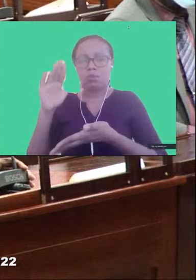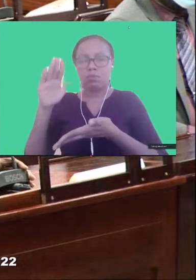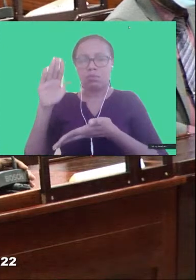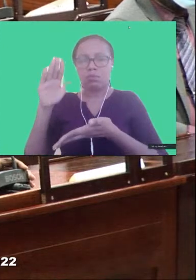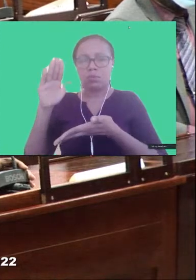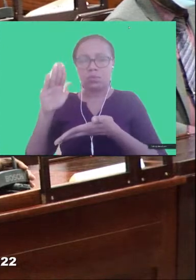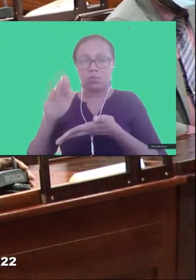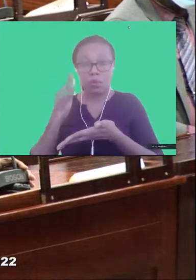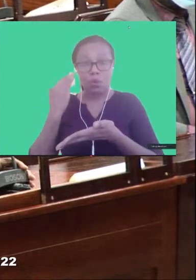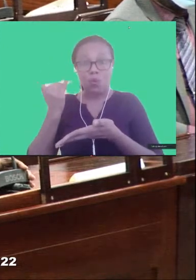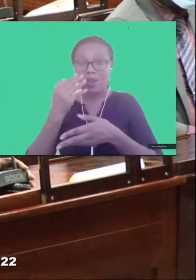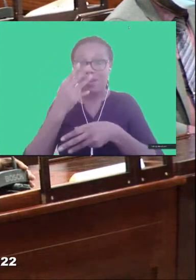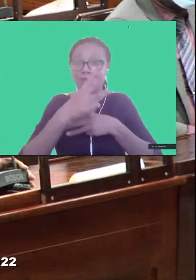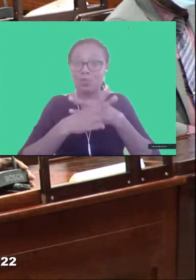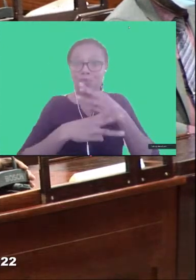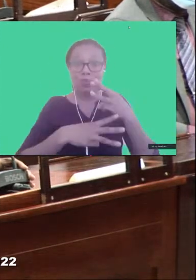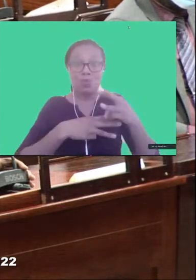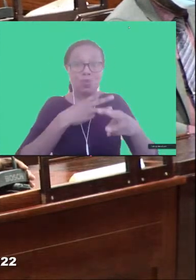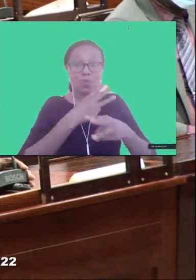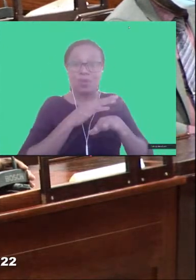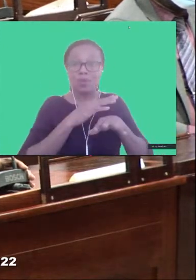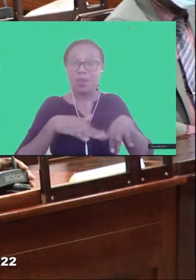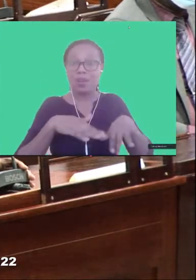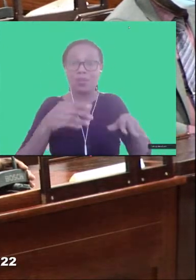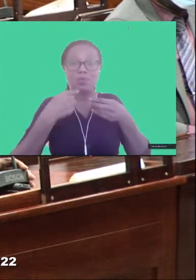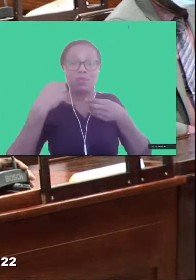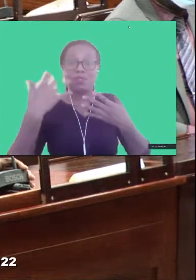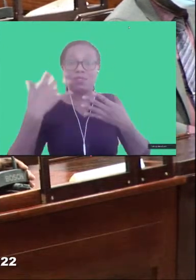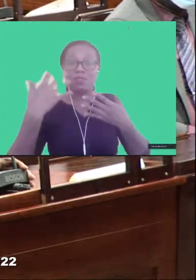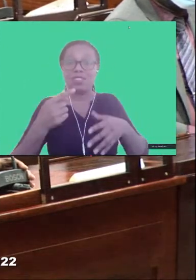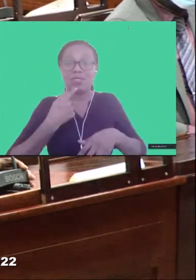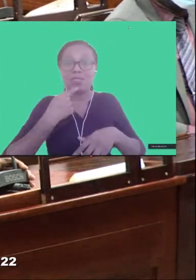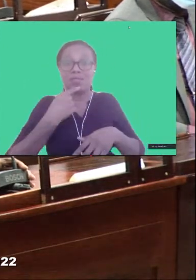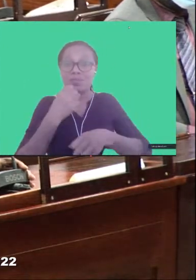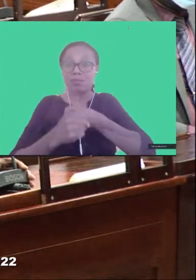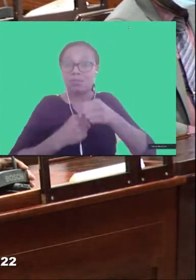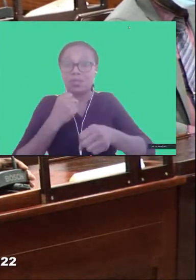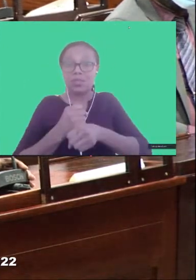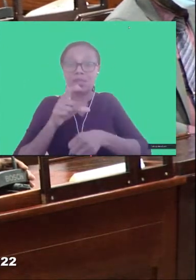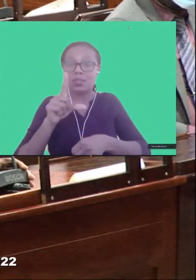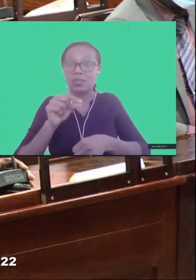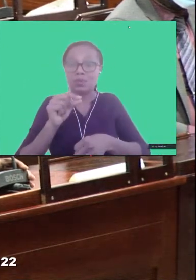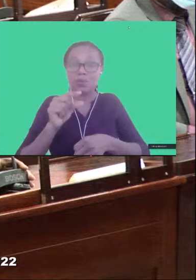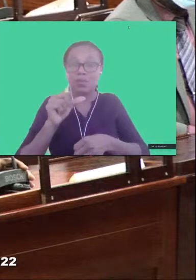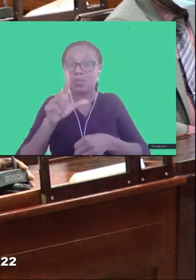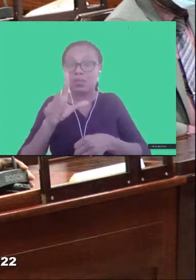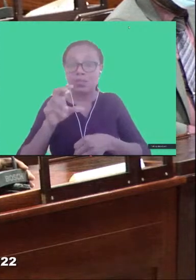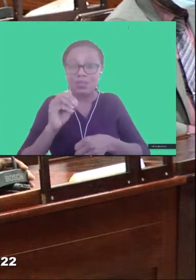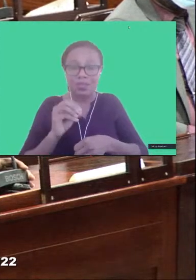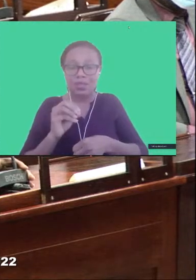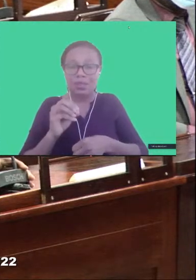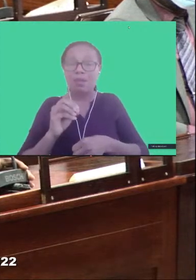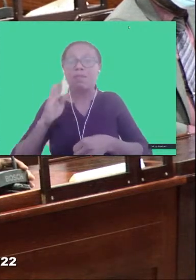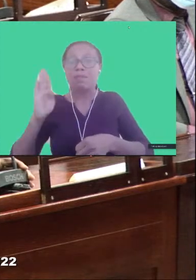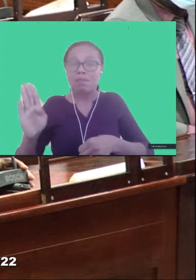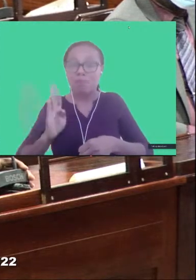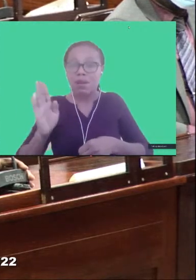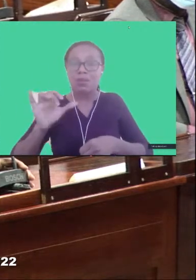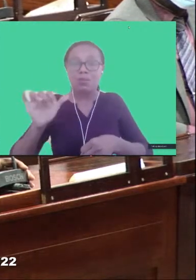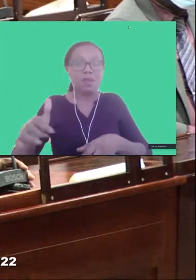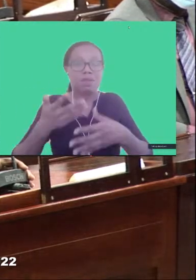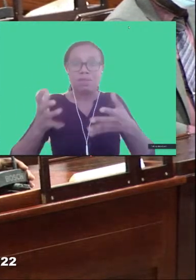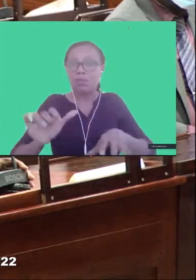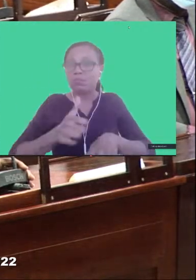able to say as a small island developing state and a leader that we have reduced our carbon dioxide levels